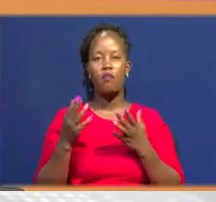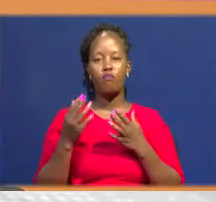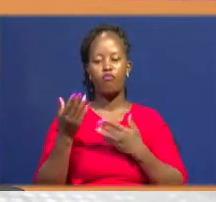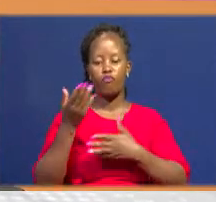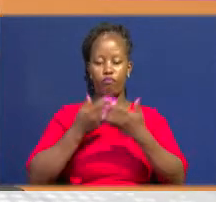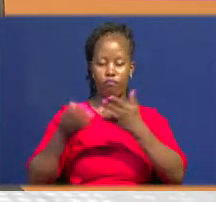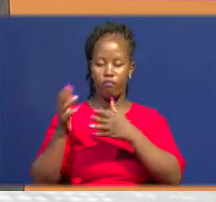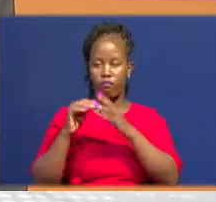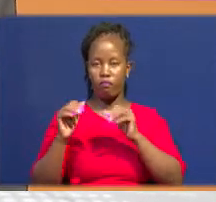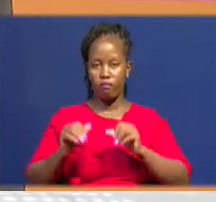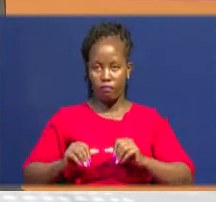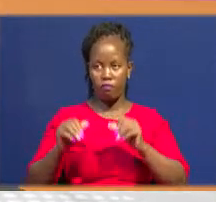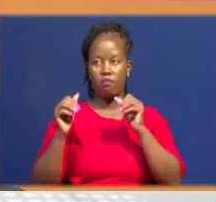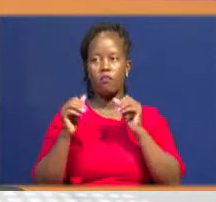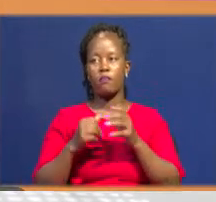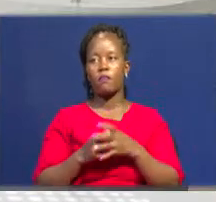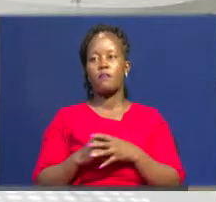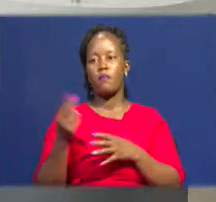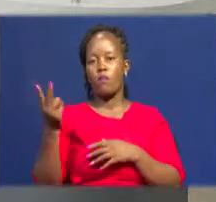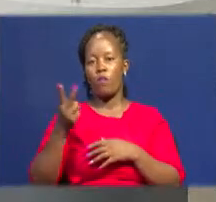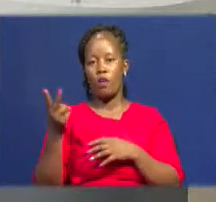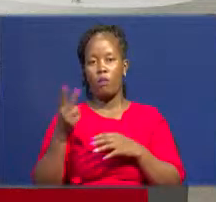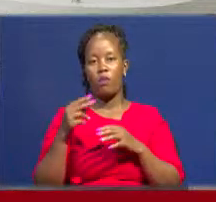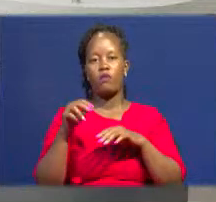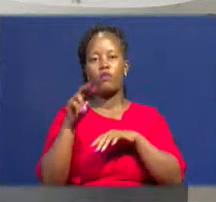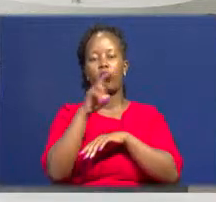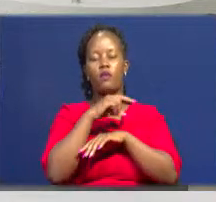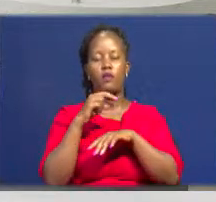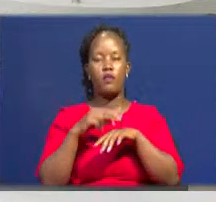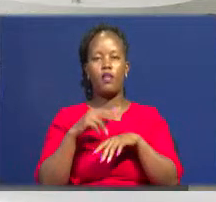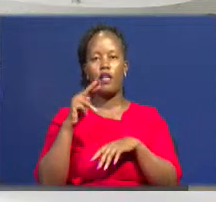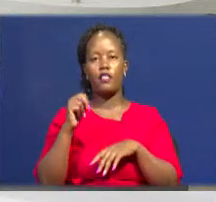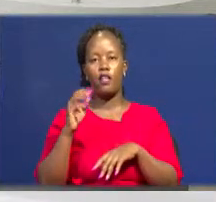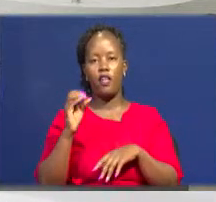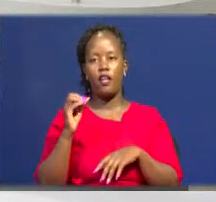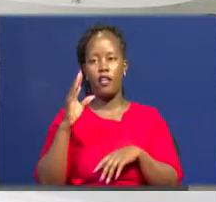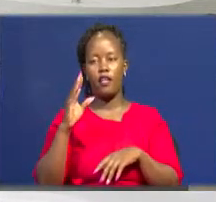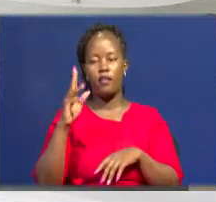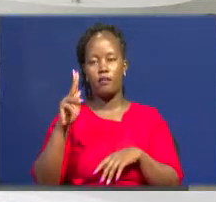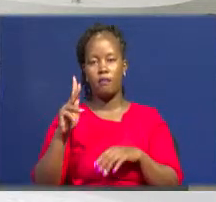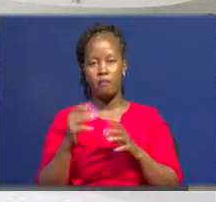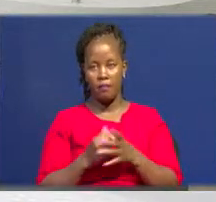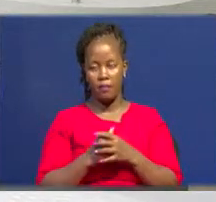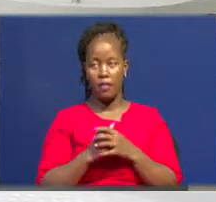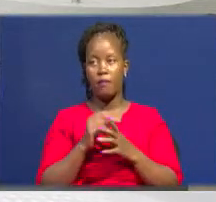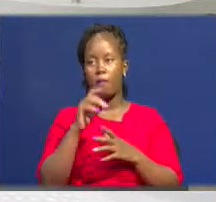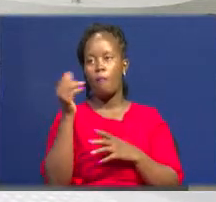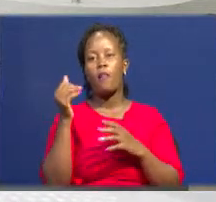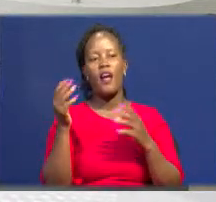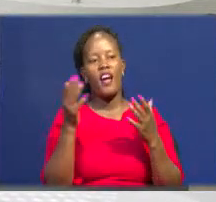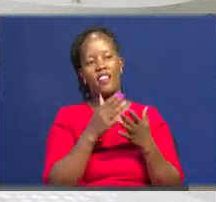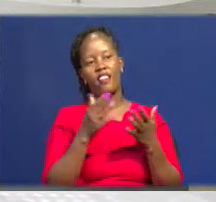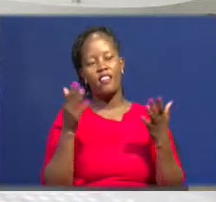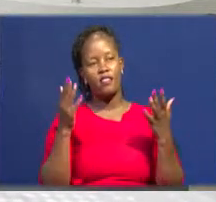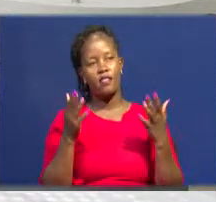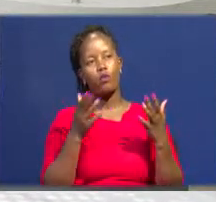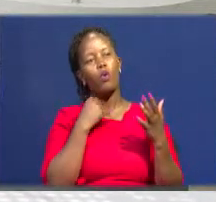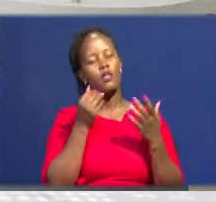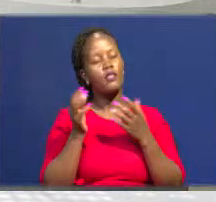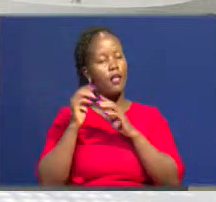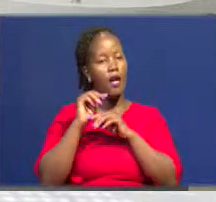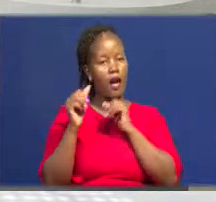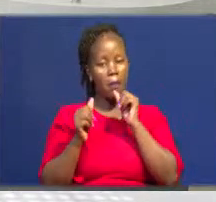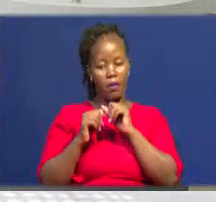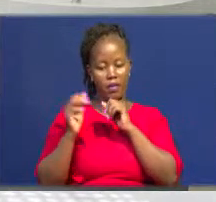Adhiambo and Steffi Werimo from the National Olympic Committee of Kenya. The other thing that you would like to see, the Kilifi